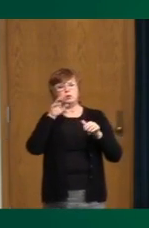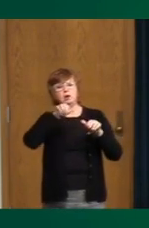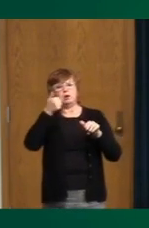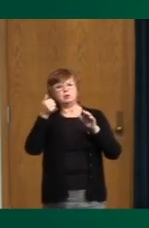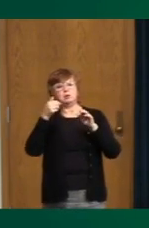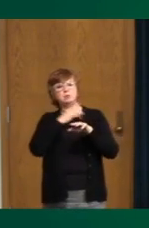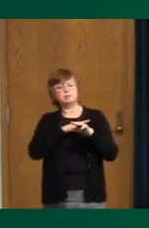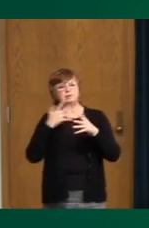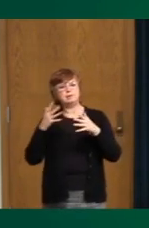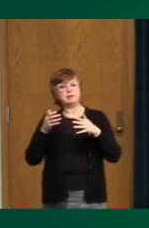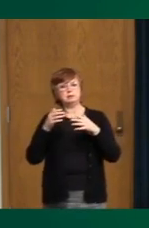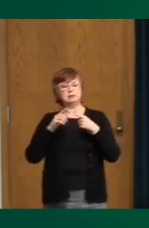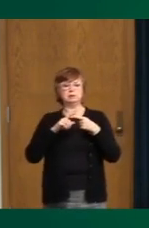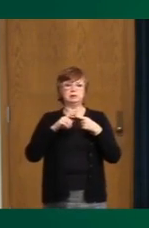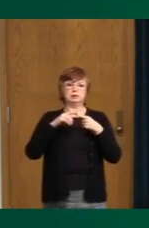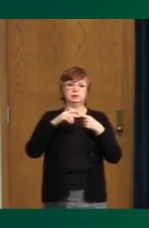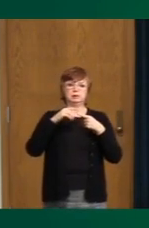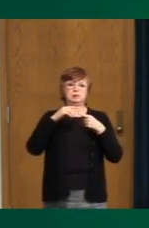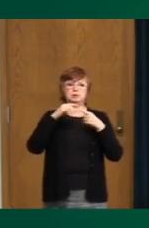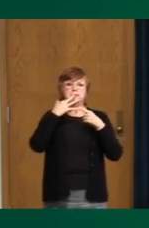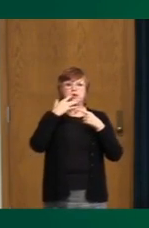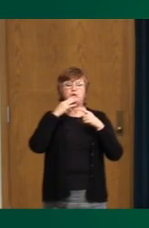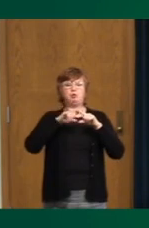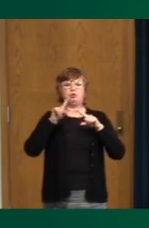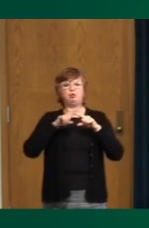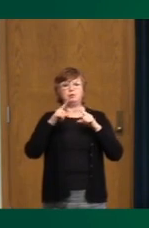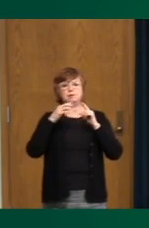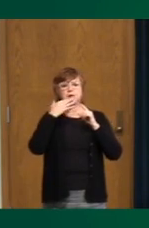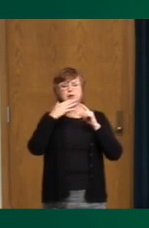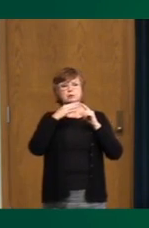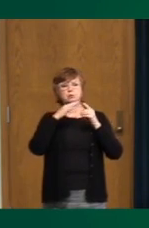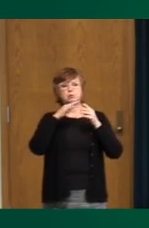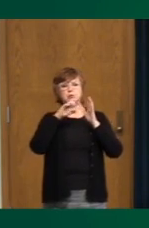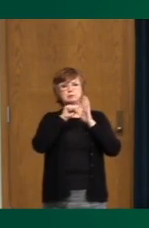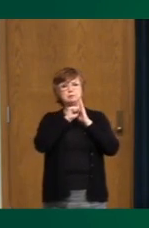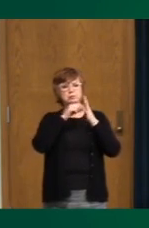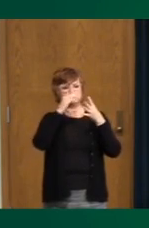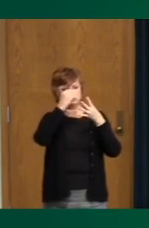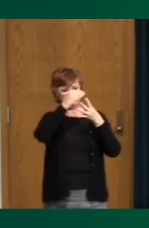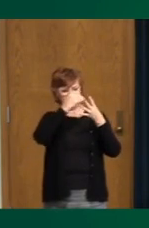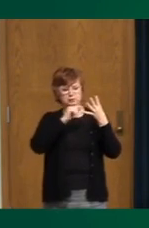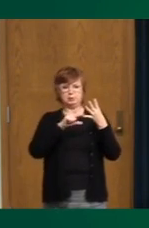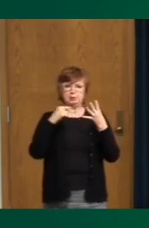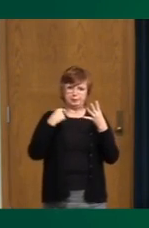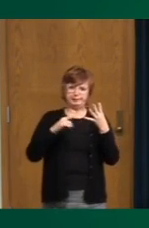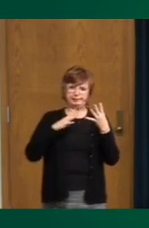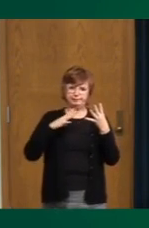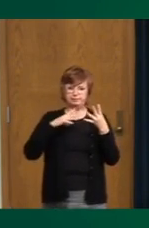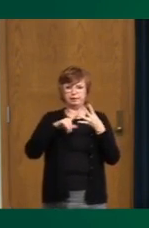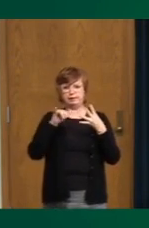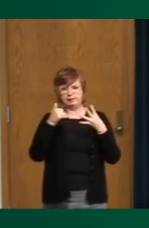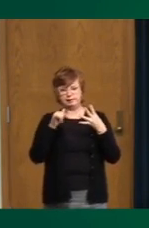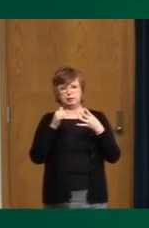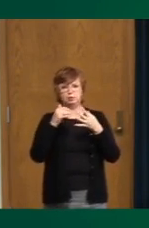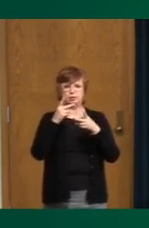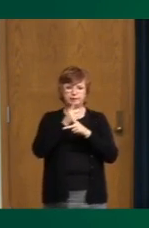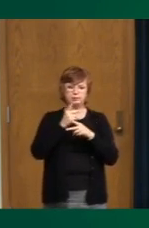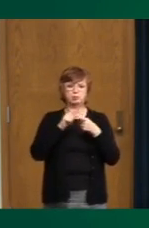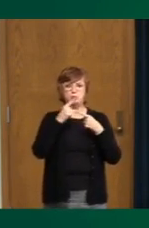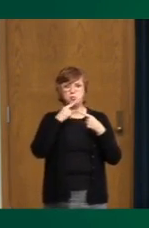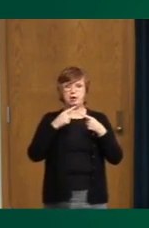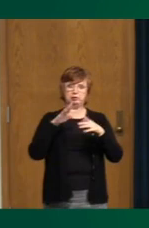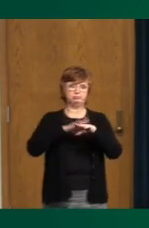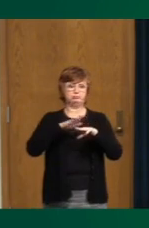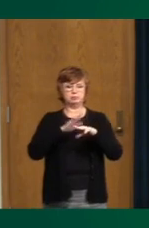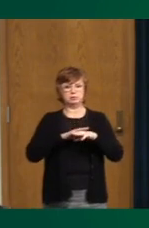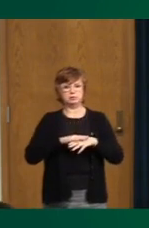so people can know what's coming next, and we have a better sense of if it gets bad or if it gets better, this is where we'll be. I maybe just